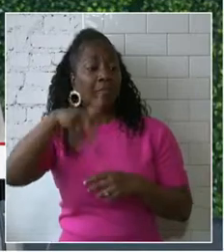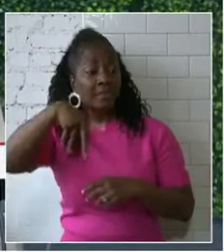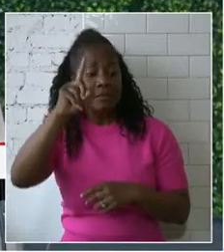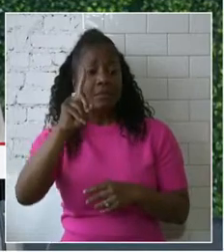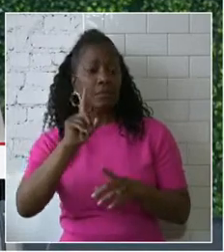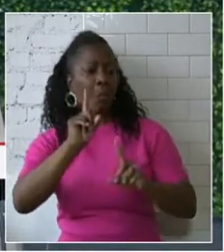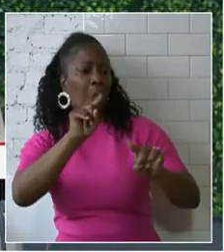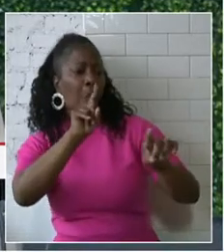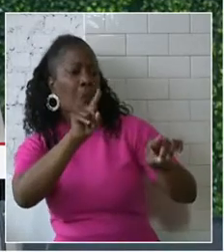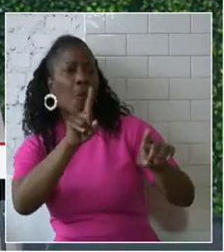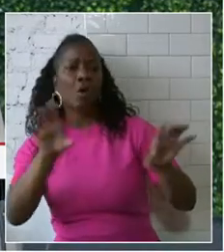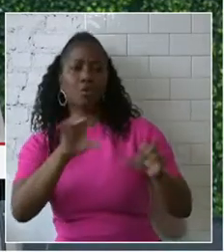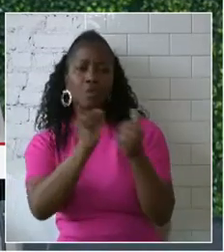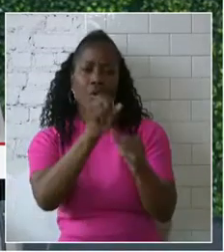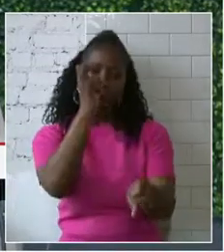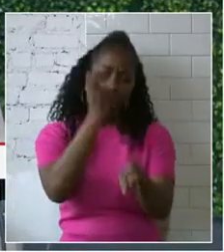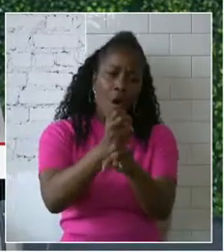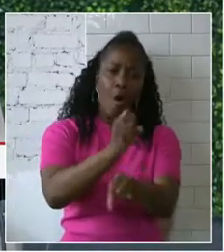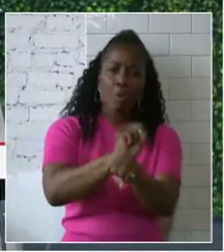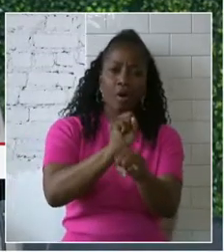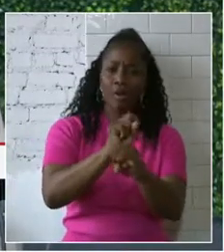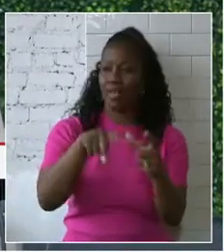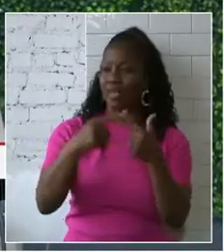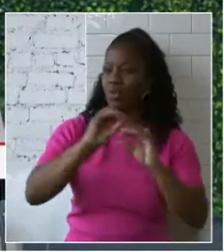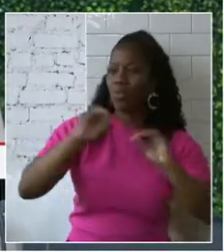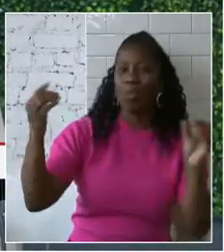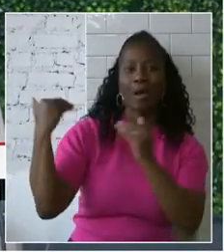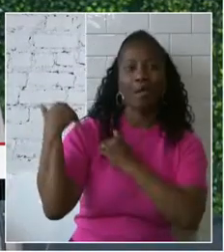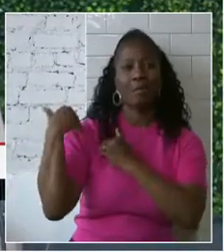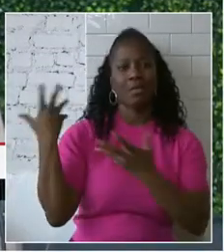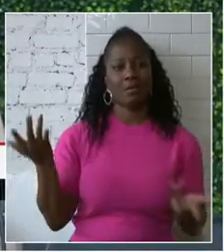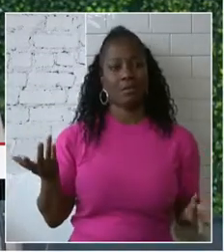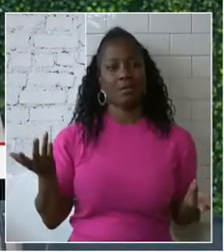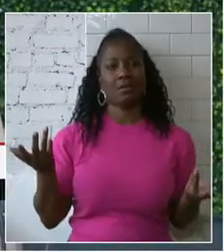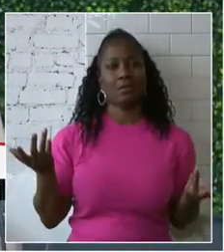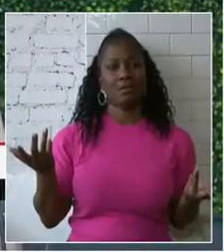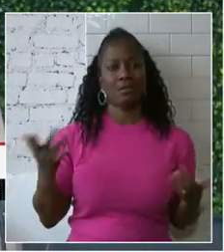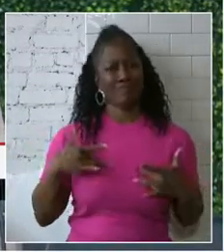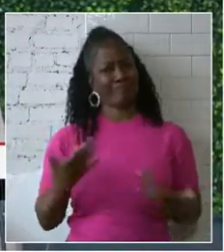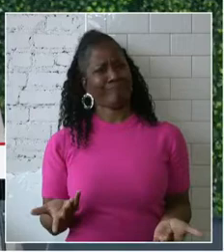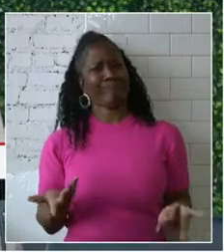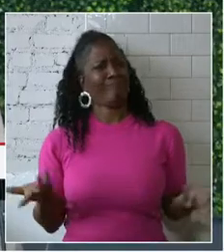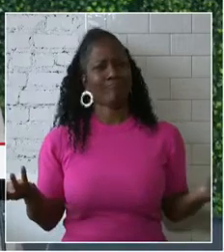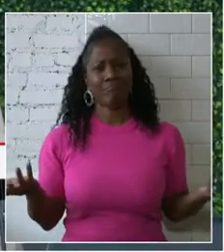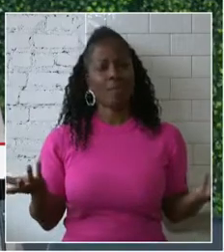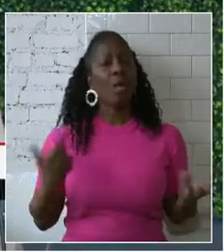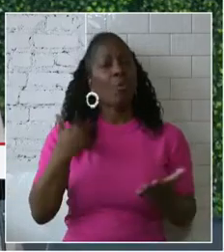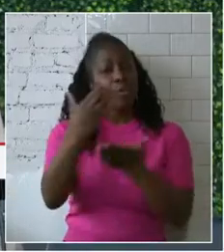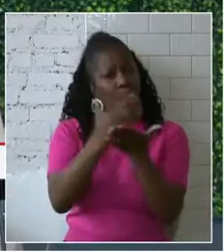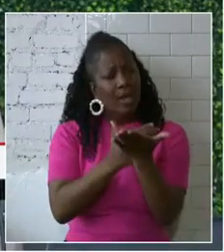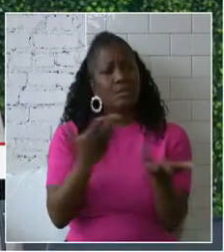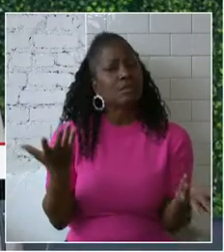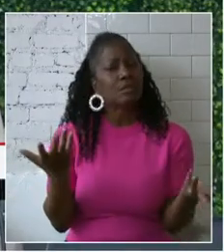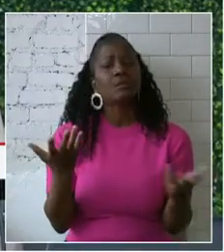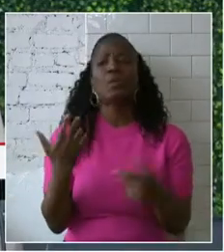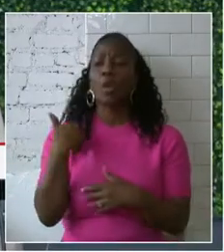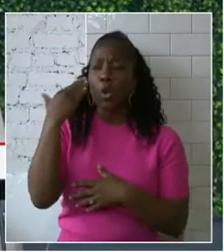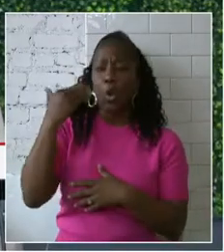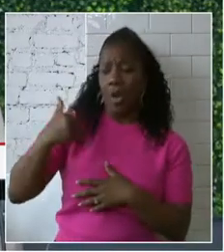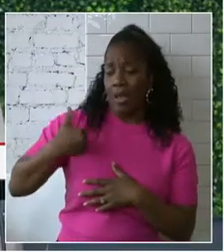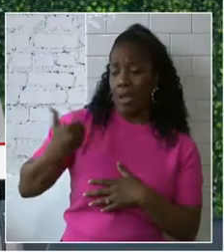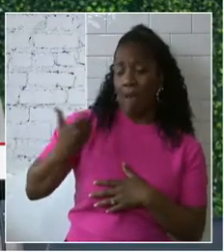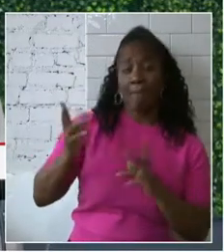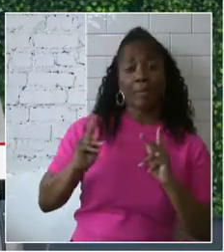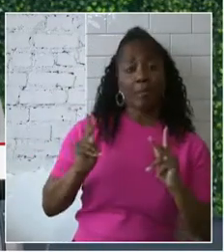and does the hard work and makes an arrest and there's no accountability. And the lesson we know that young